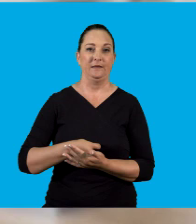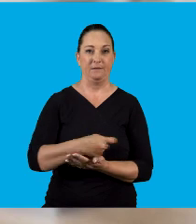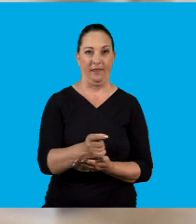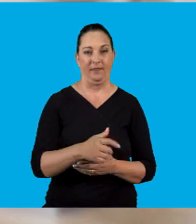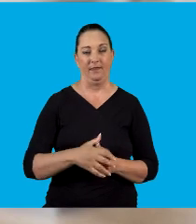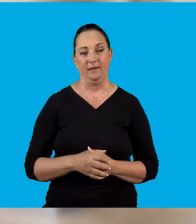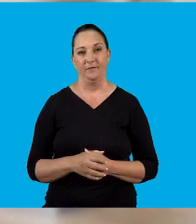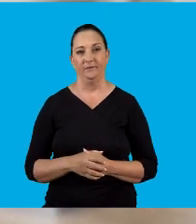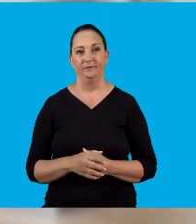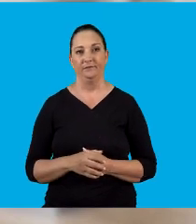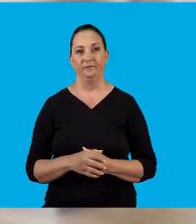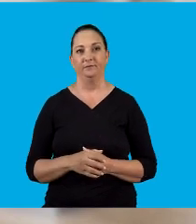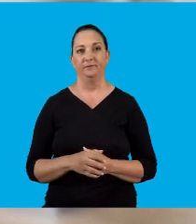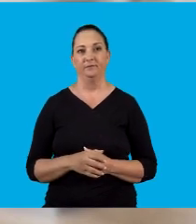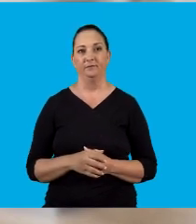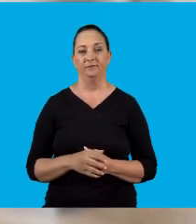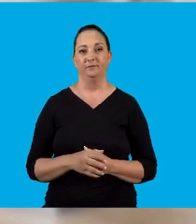money. Let's continue.